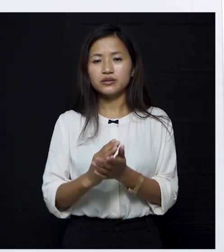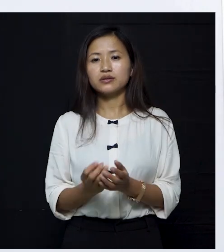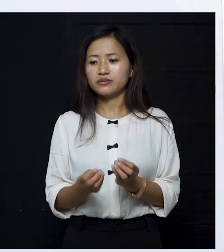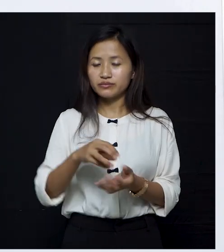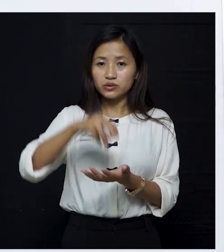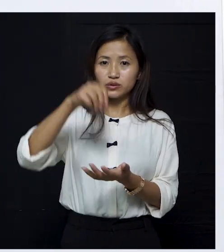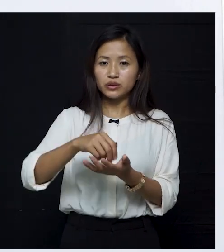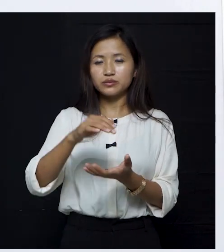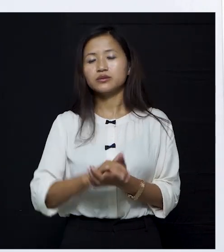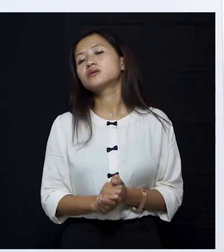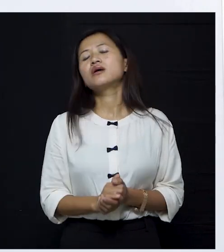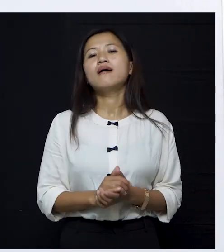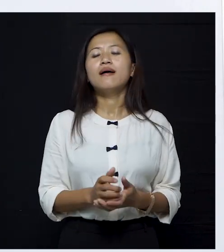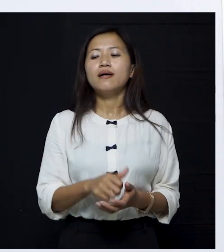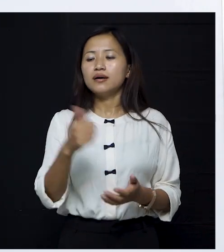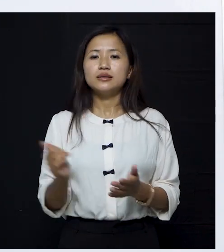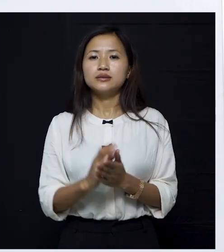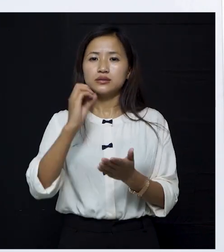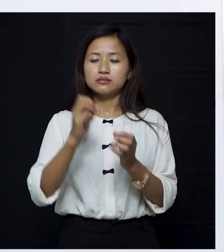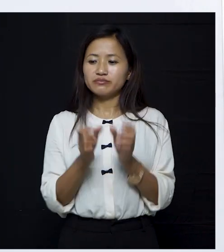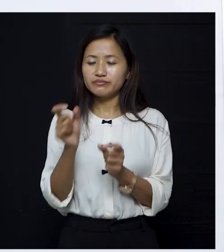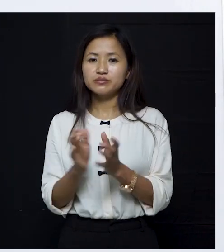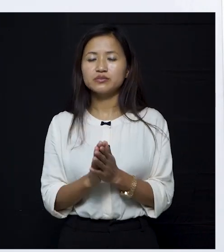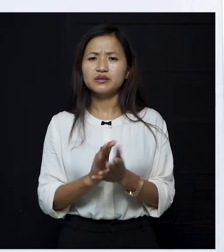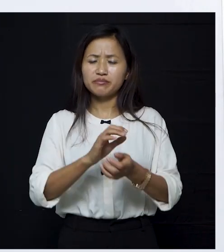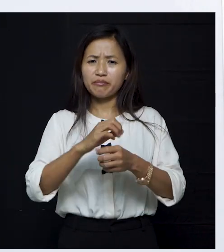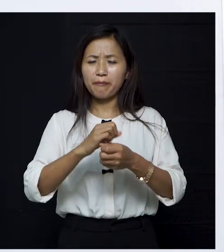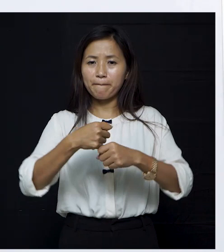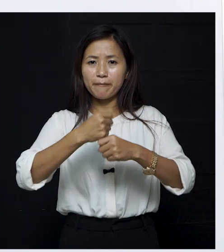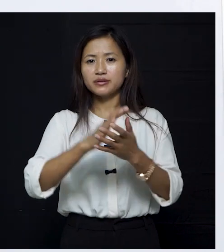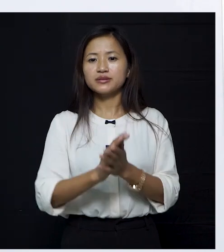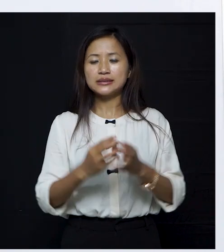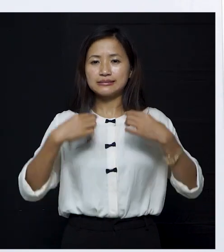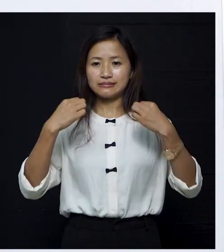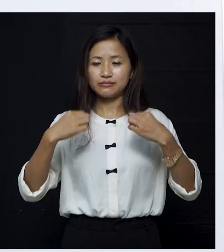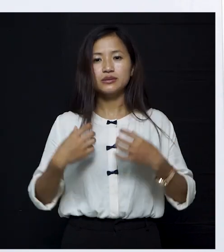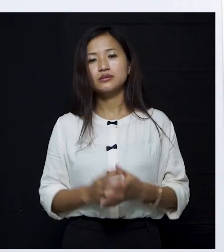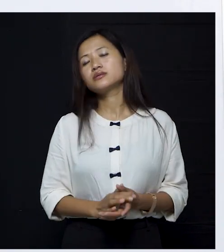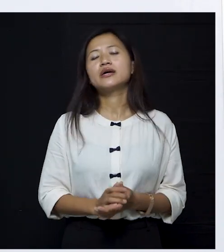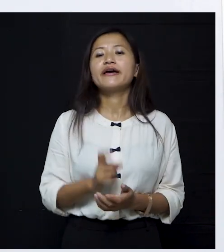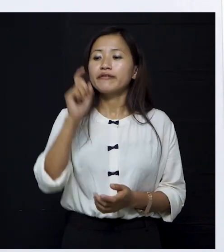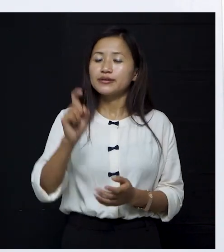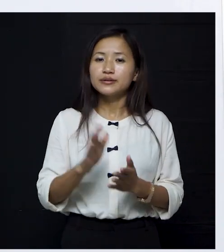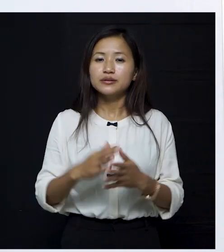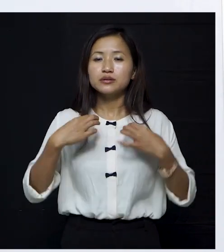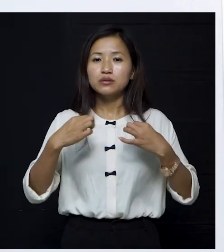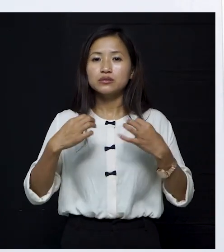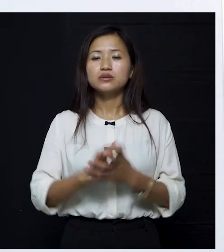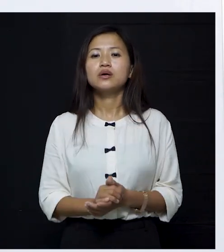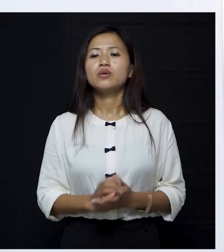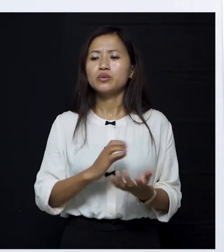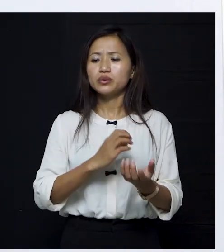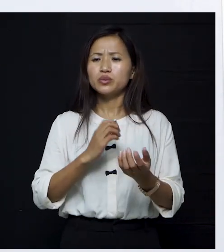another consumer may be producing or manufacturing clothes. So if I need the clothes, then what we can do is